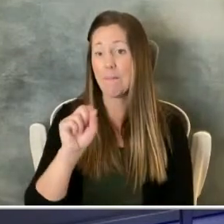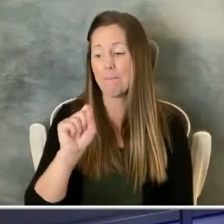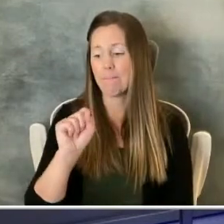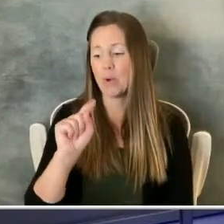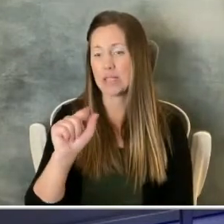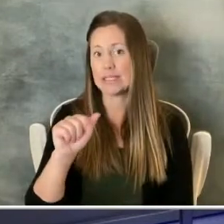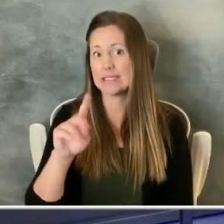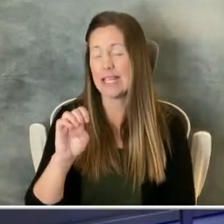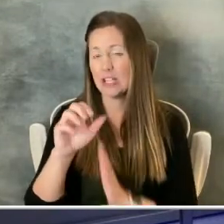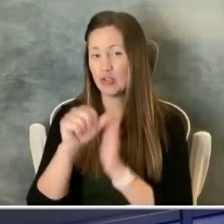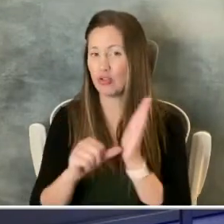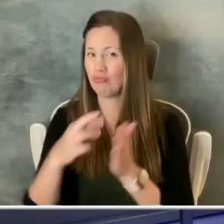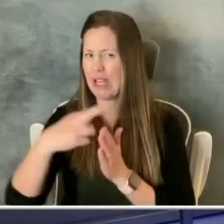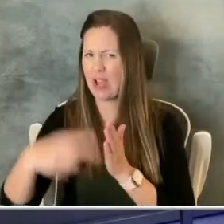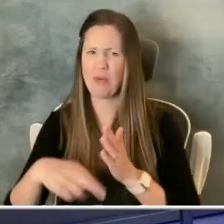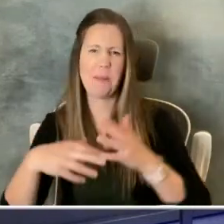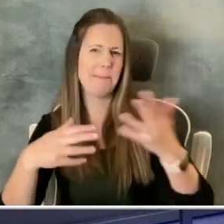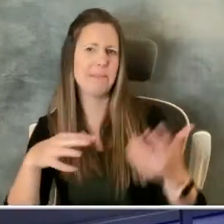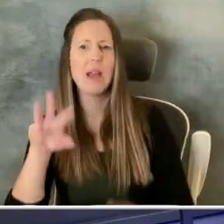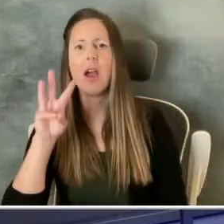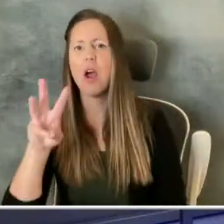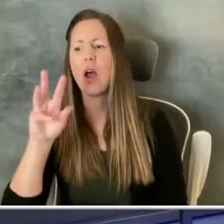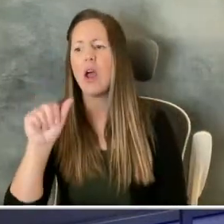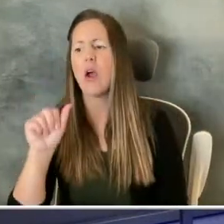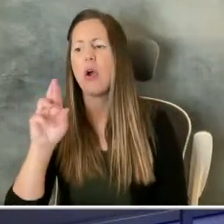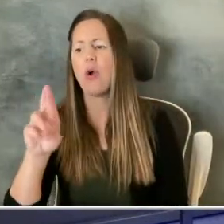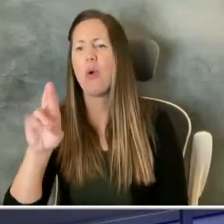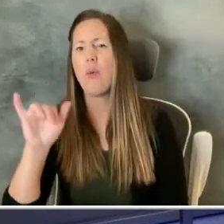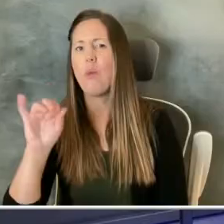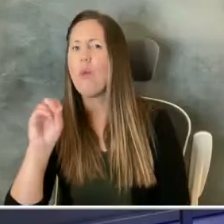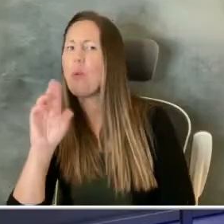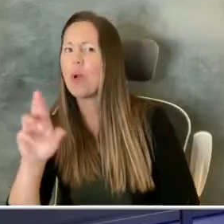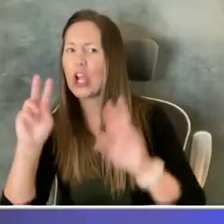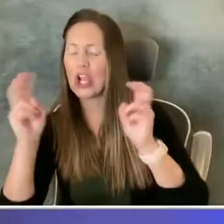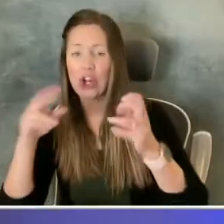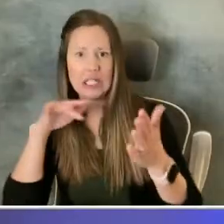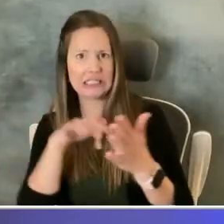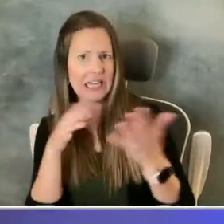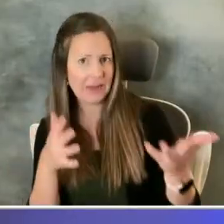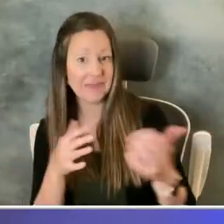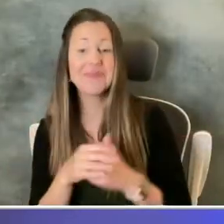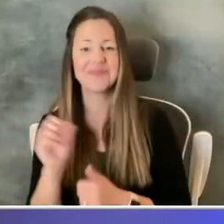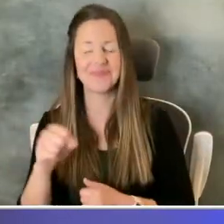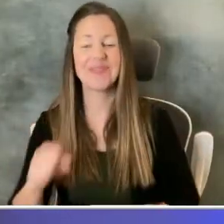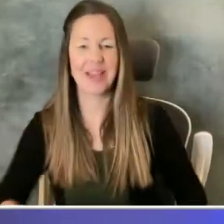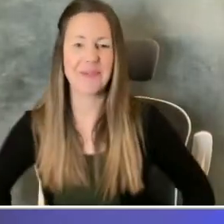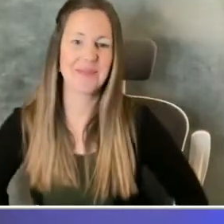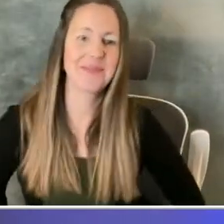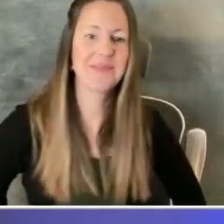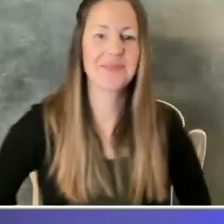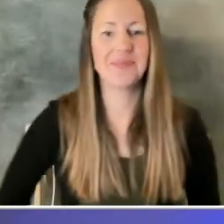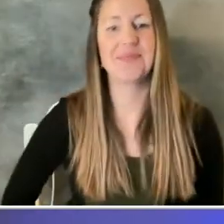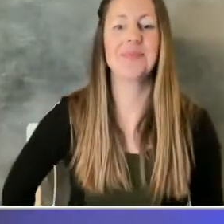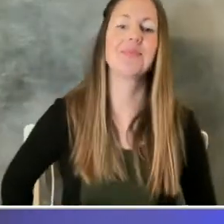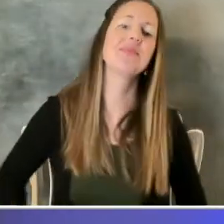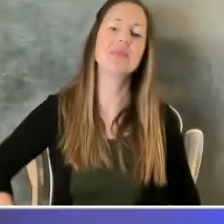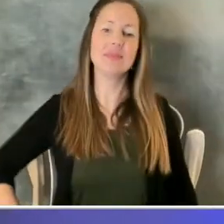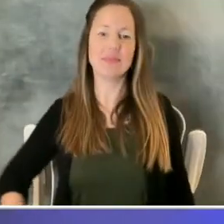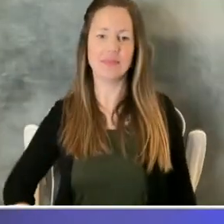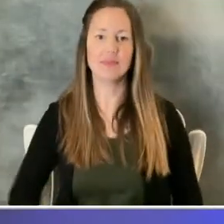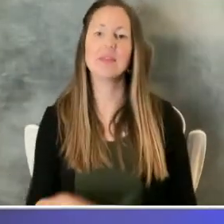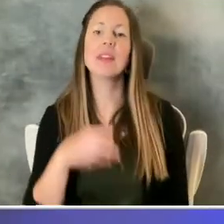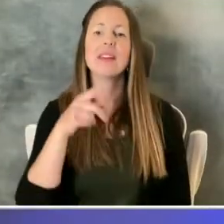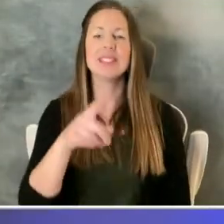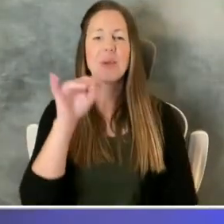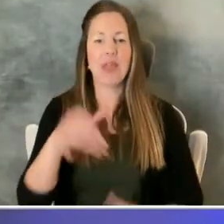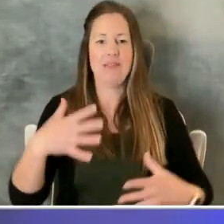this Warrior study. I love that Warrior, by the way. That's pretty cool. So actually Warrior was weight loss aimed at reducing risk associated with